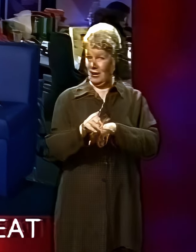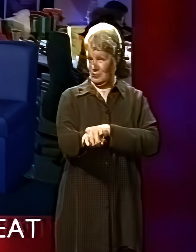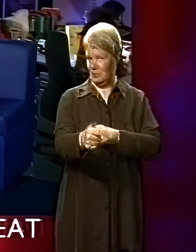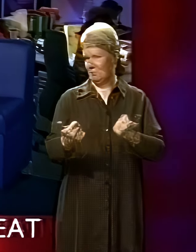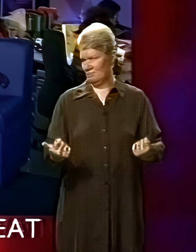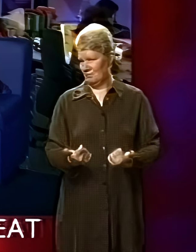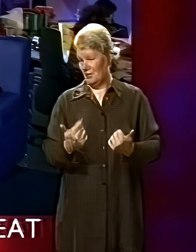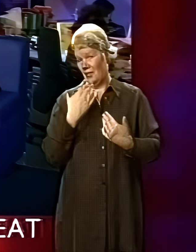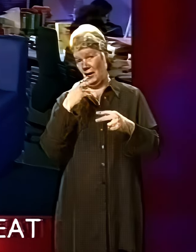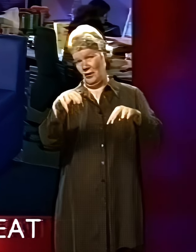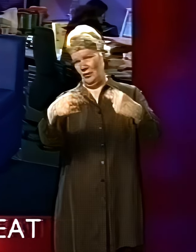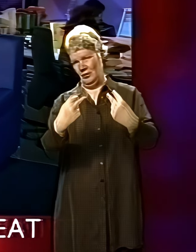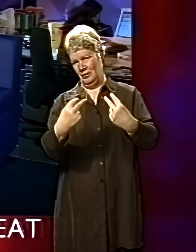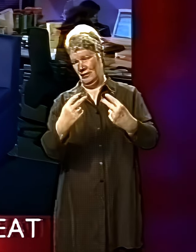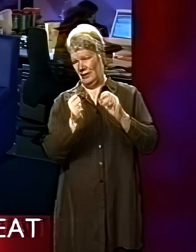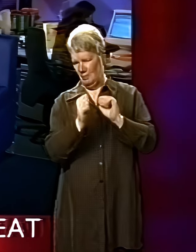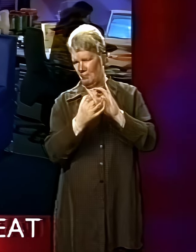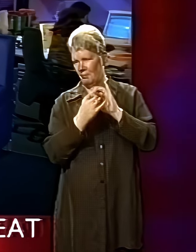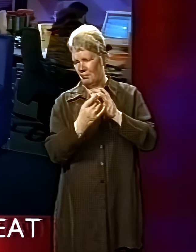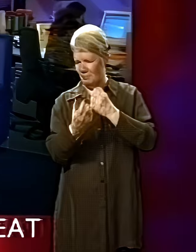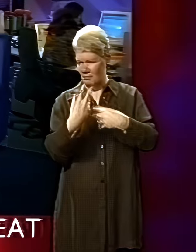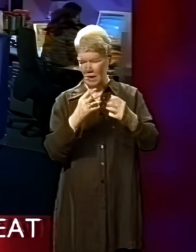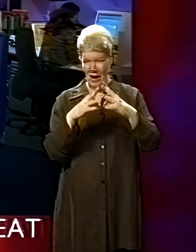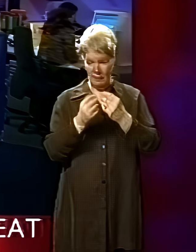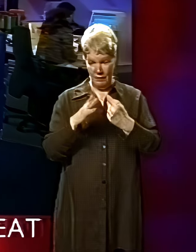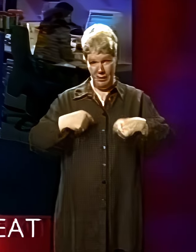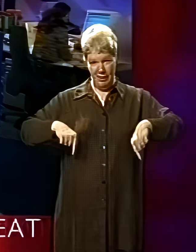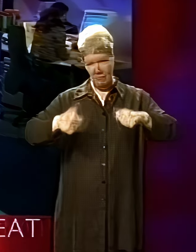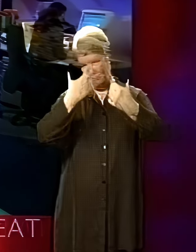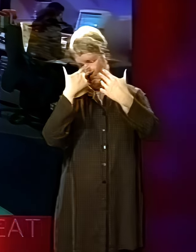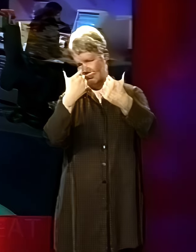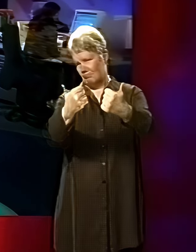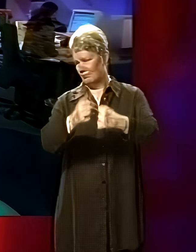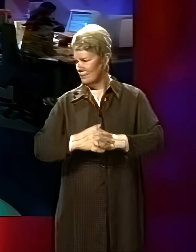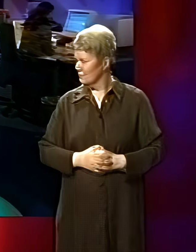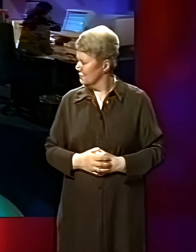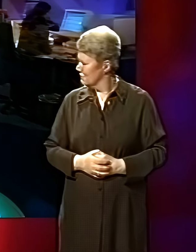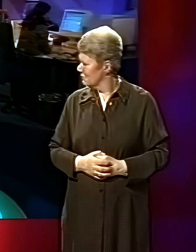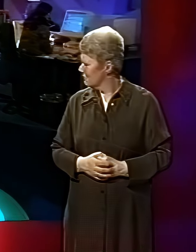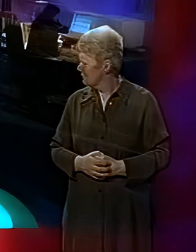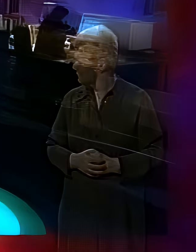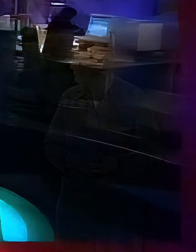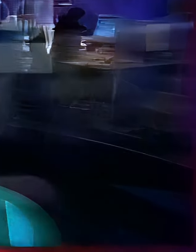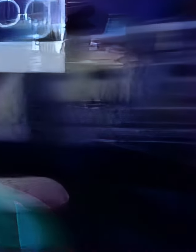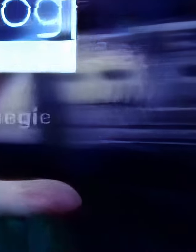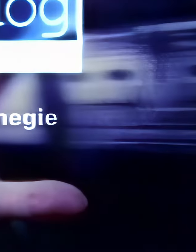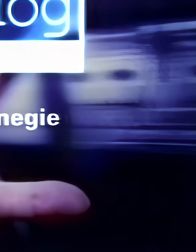next. Thanks for watching. Keep in touch with us for all your stories from all of us here at Watchdog. Good night. Good night.